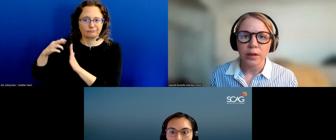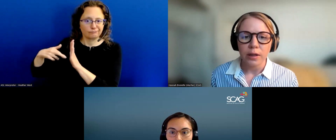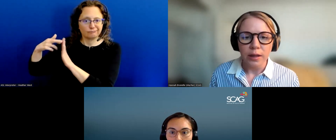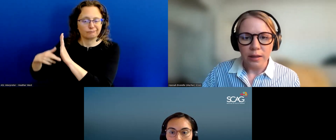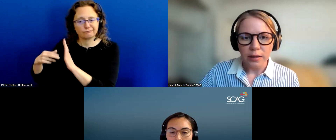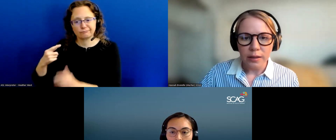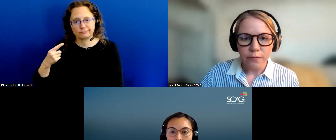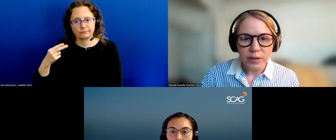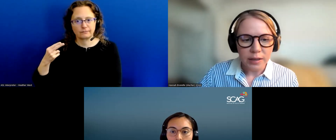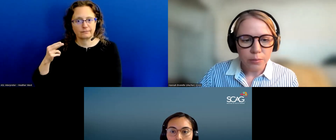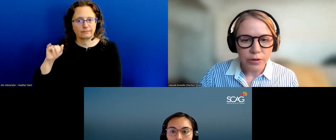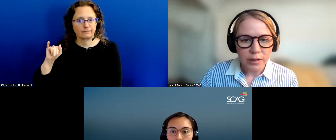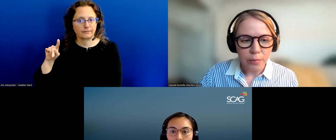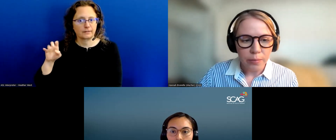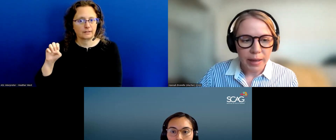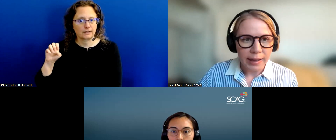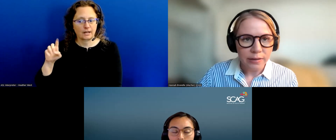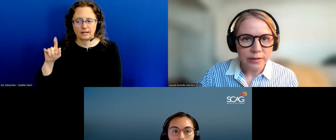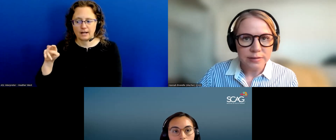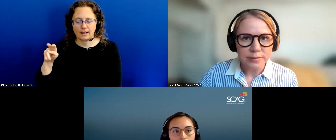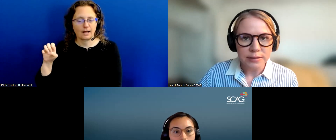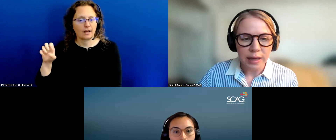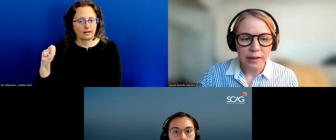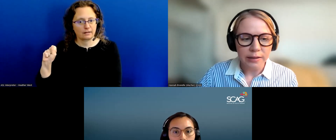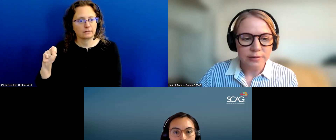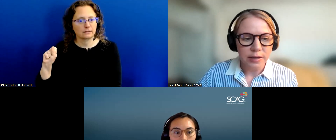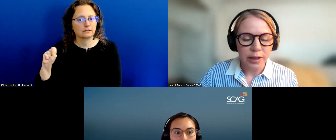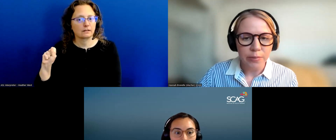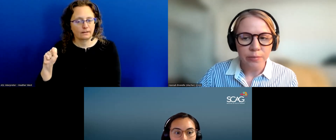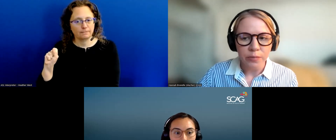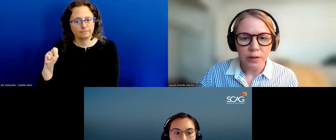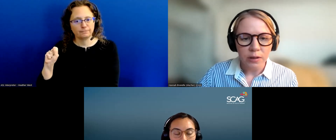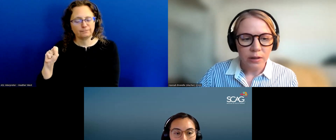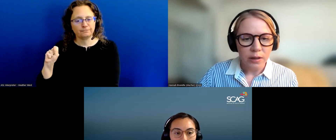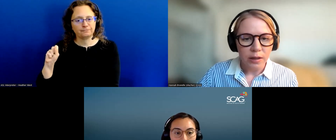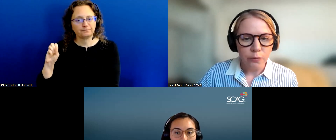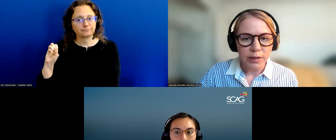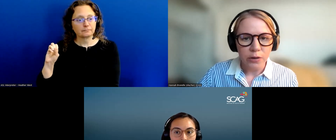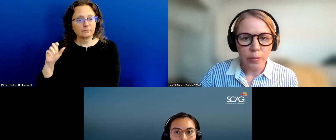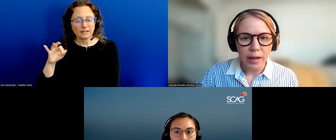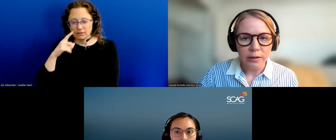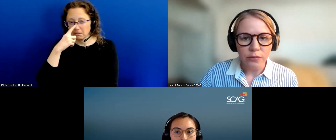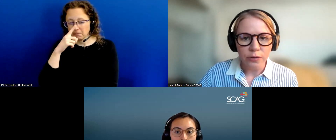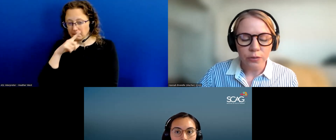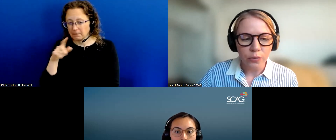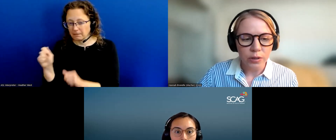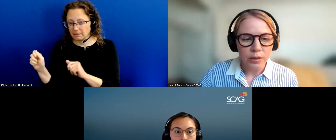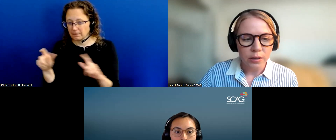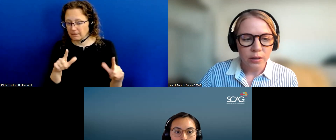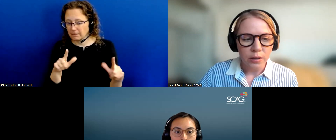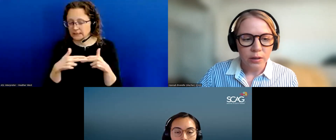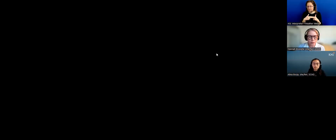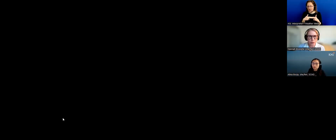so if we can bring back the slides, if we can go back